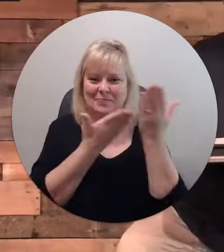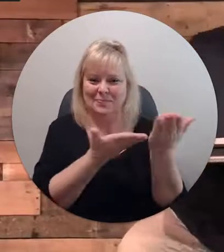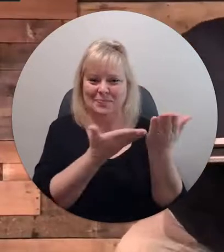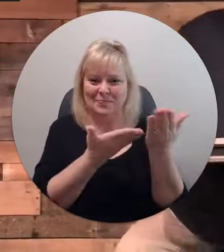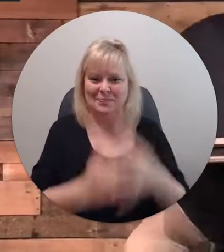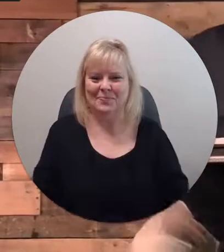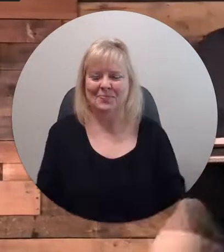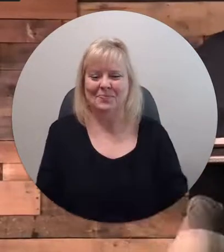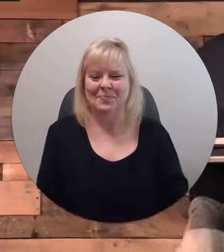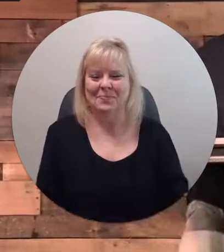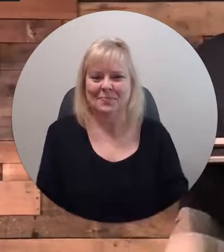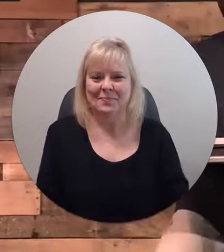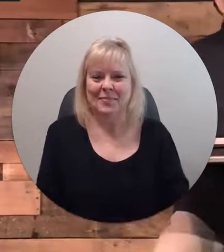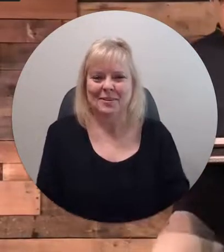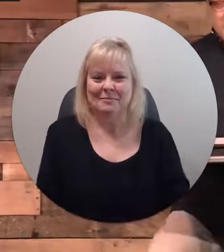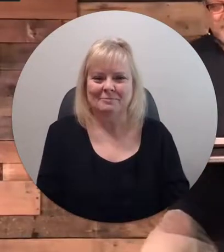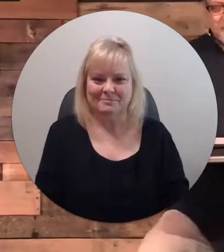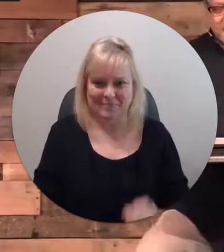ready?